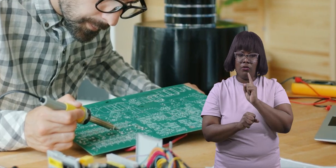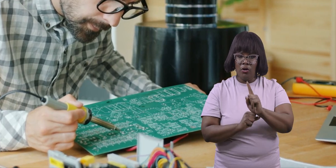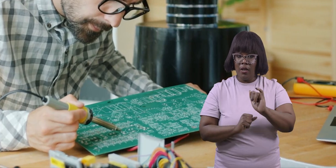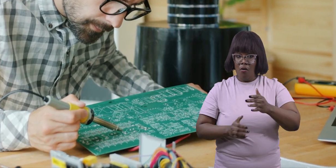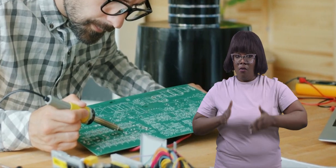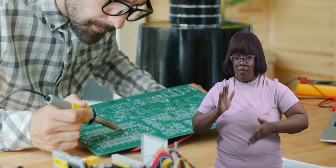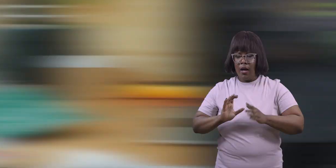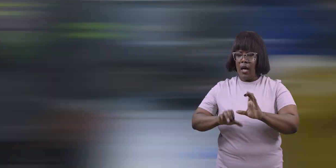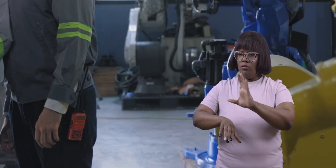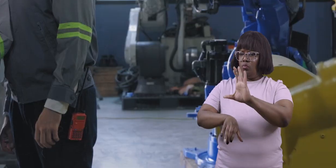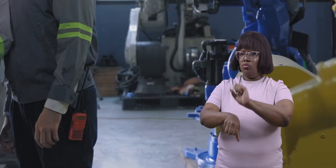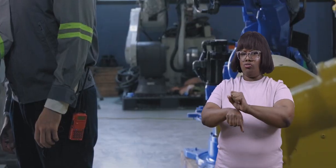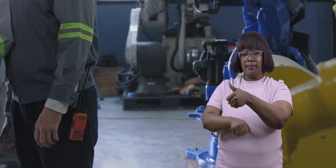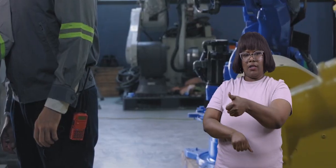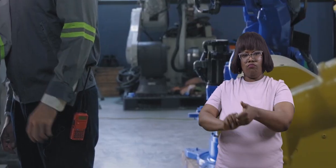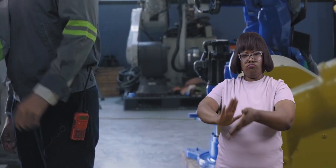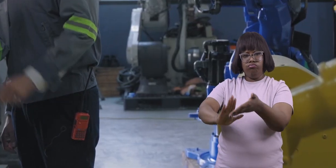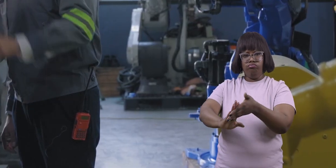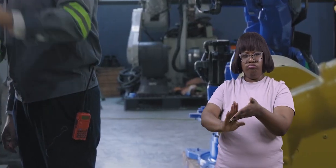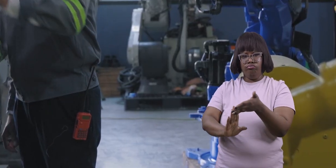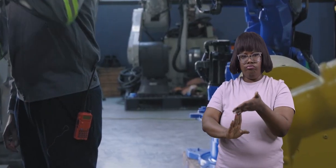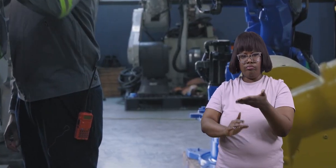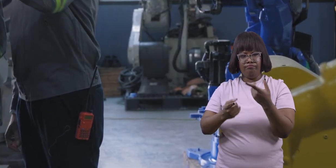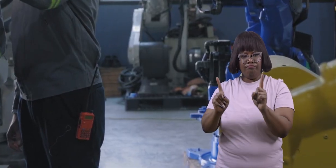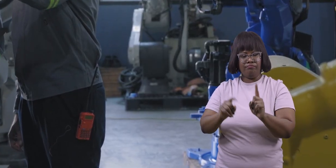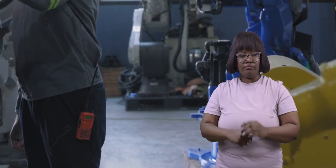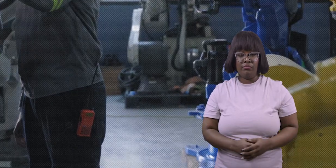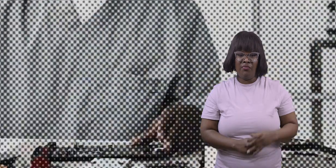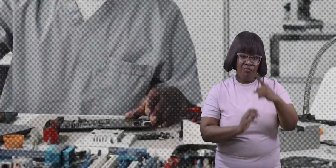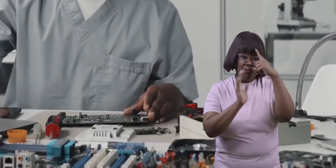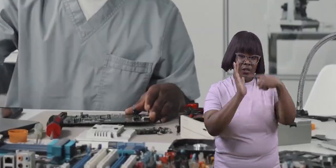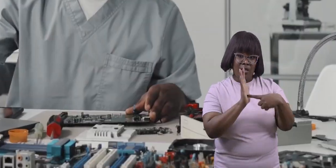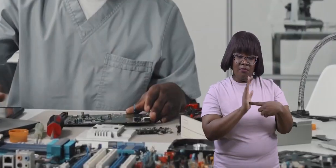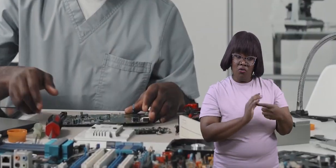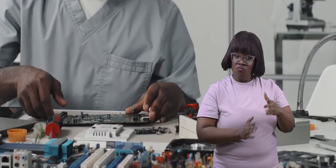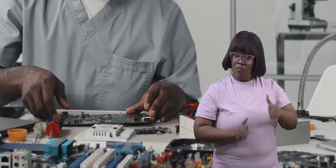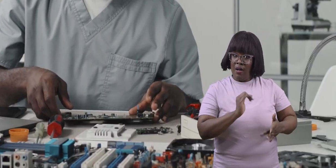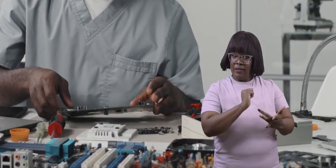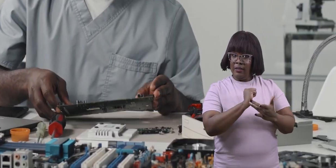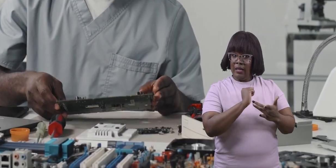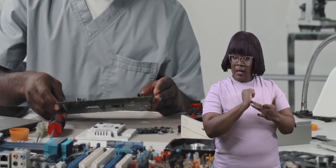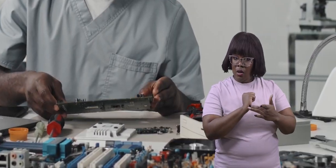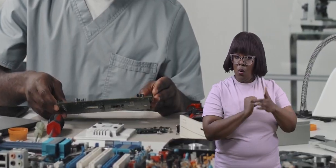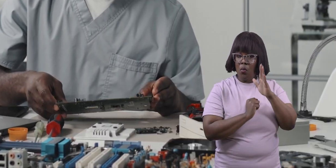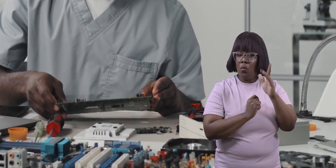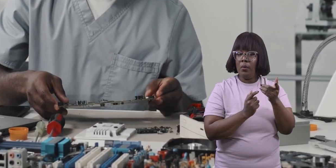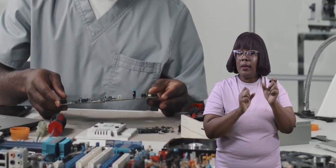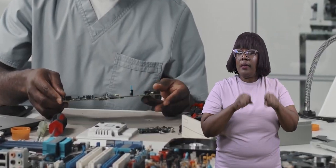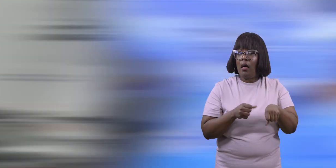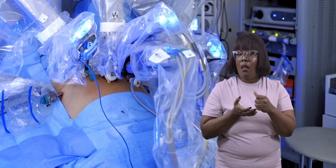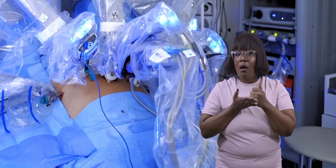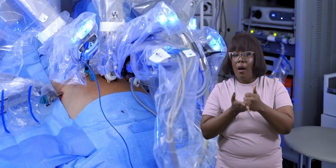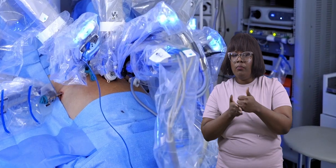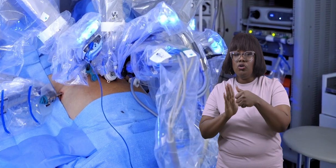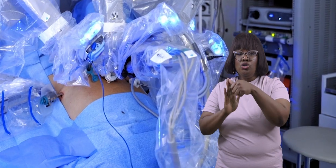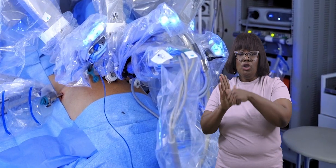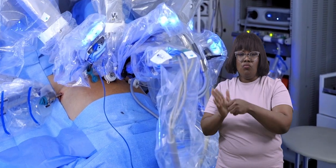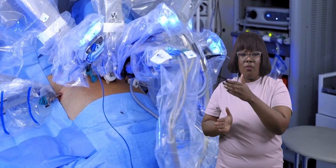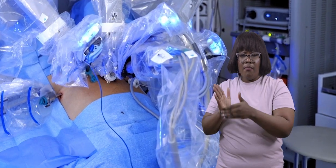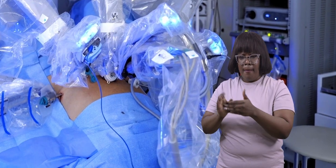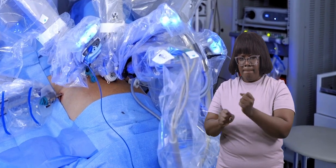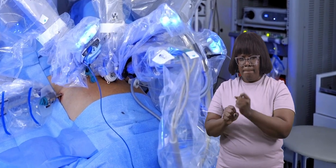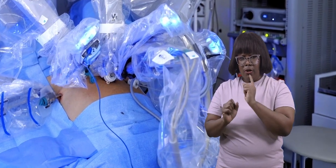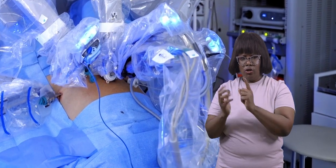ensure that robots are performing their jobs correctly. For example, a robotics technician might help keep surgical